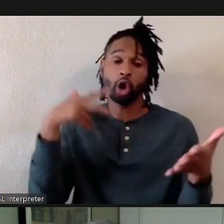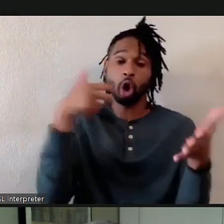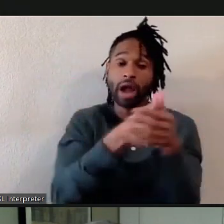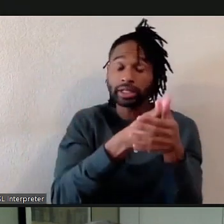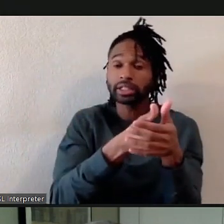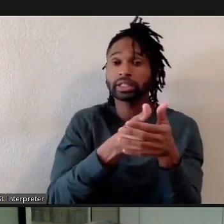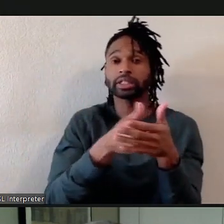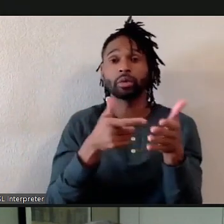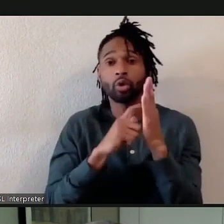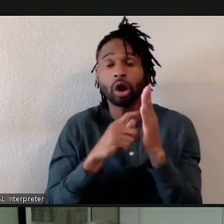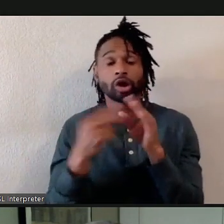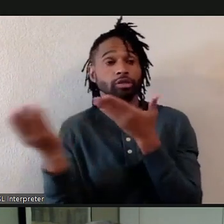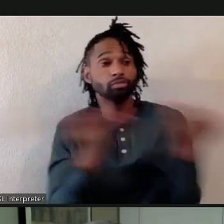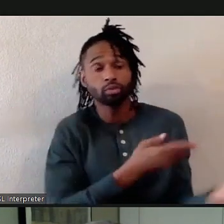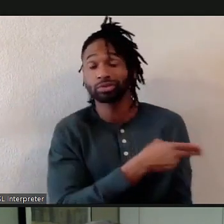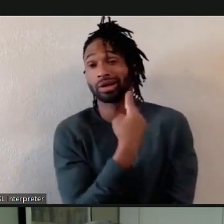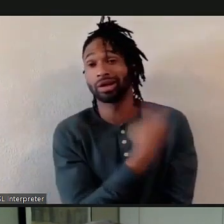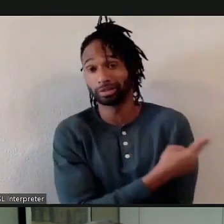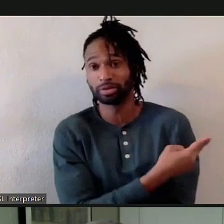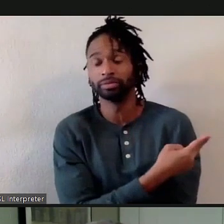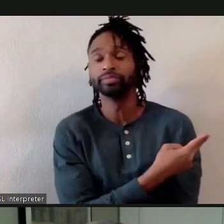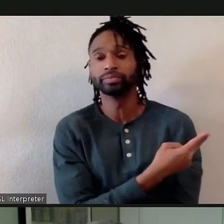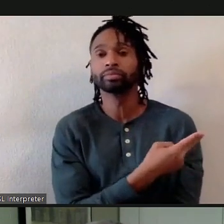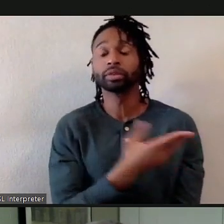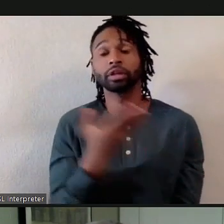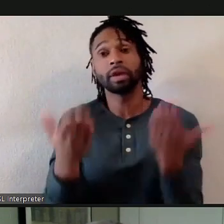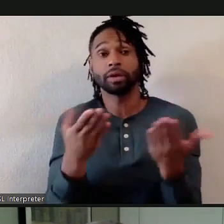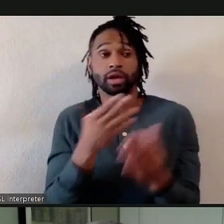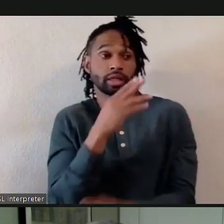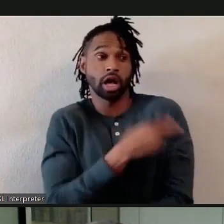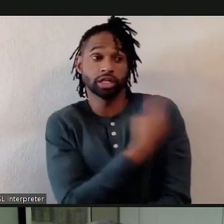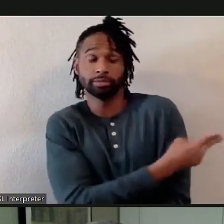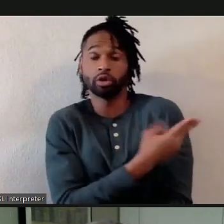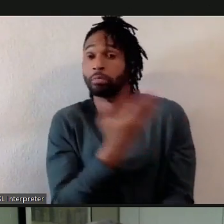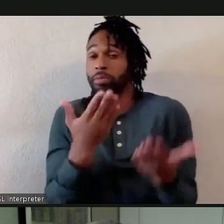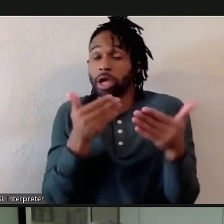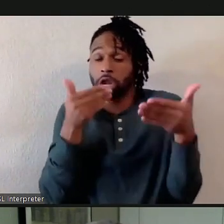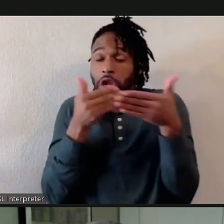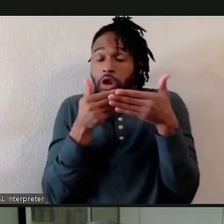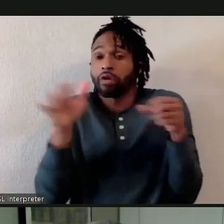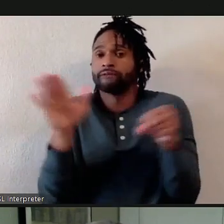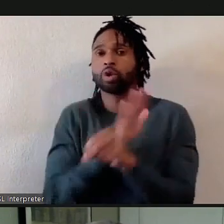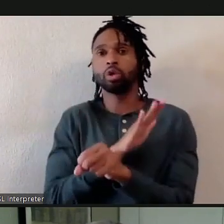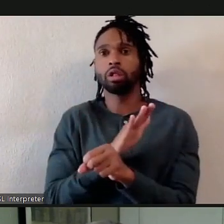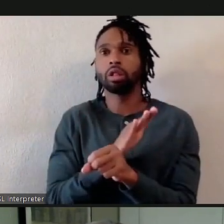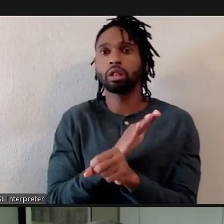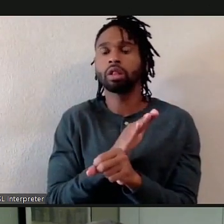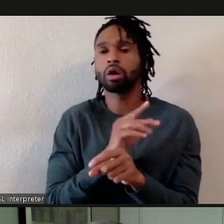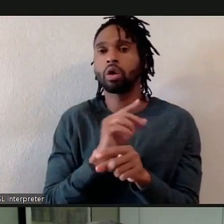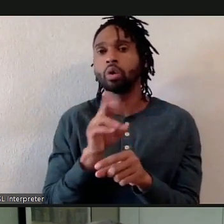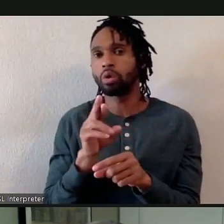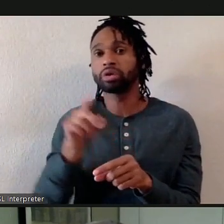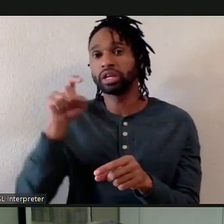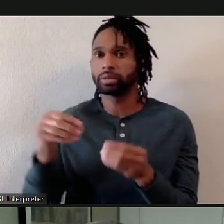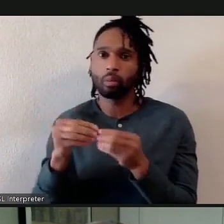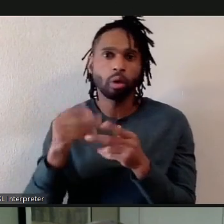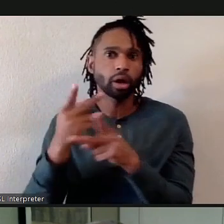requires hospitalization, and the hospital might be near full. There may be delays in care. So we're